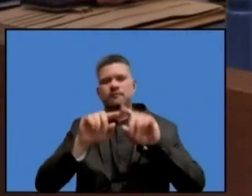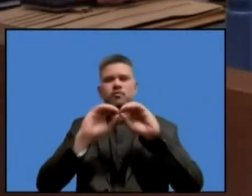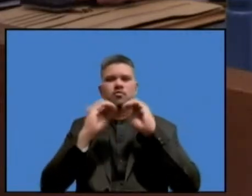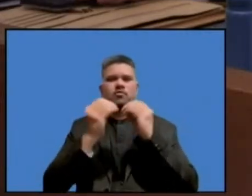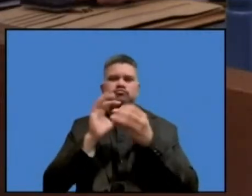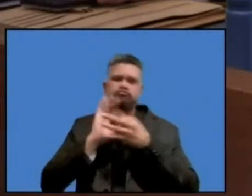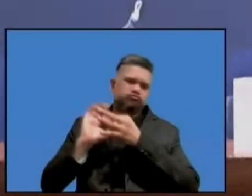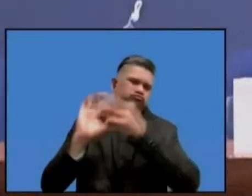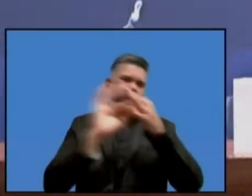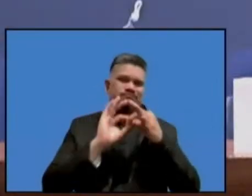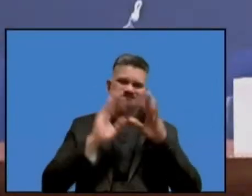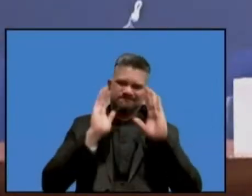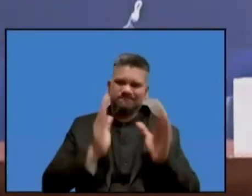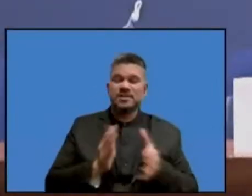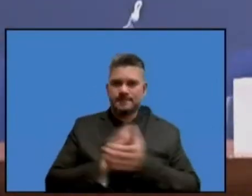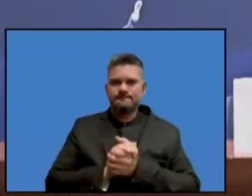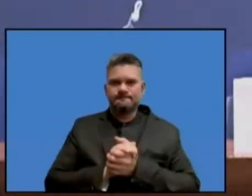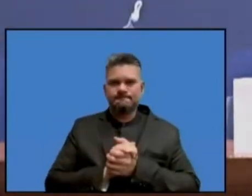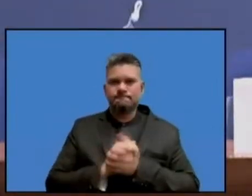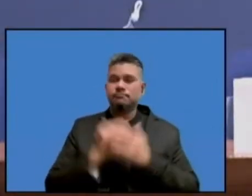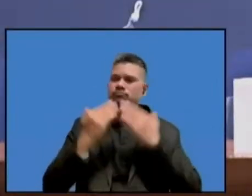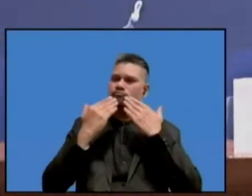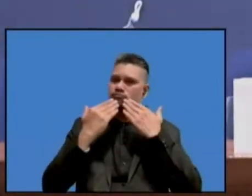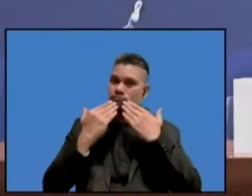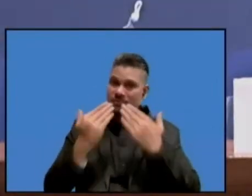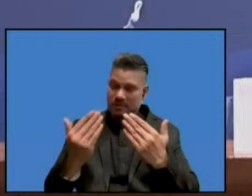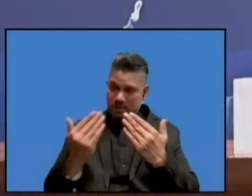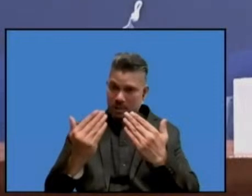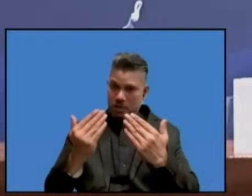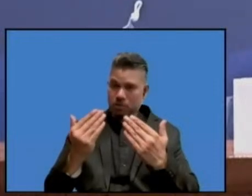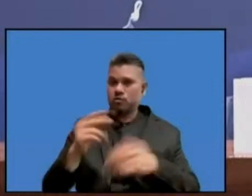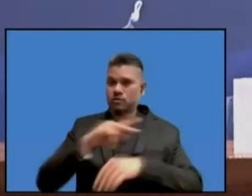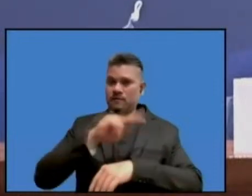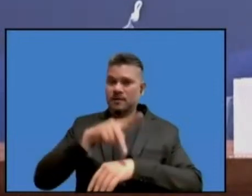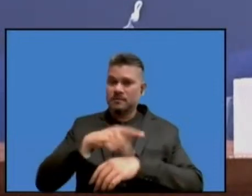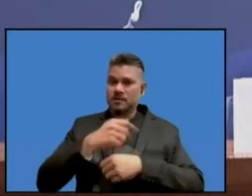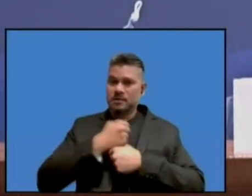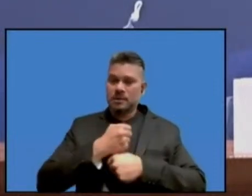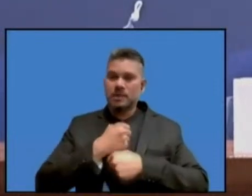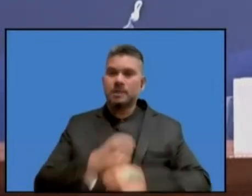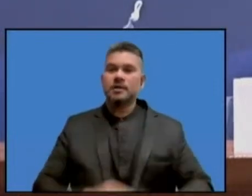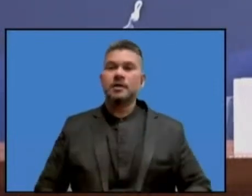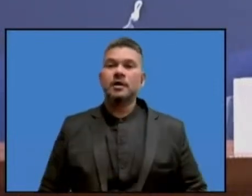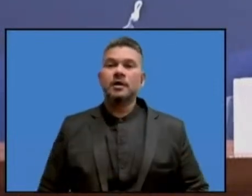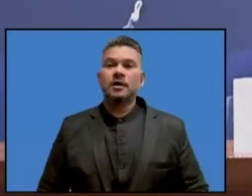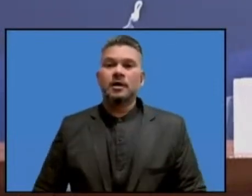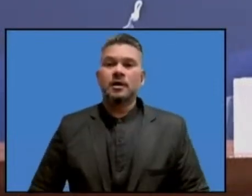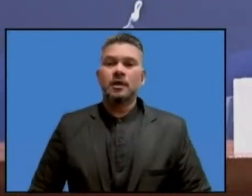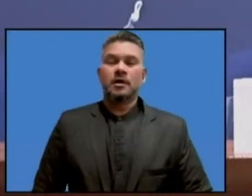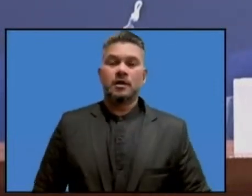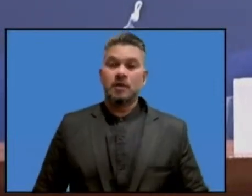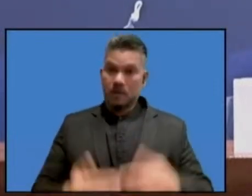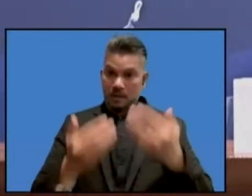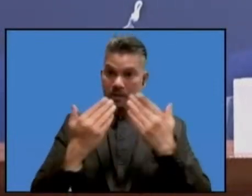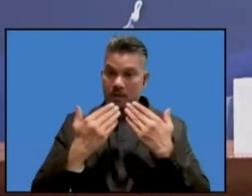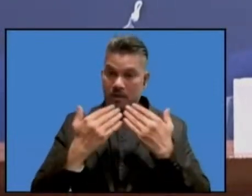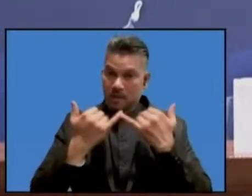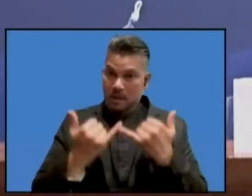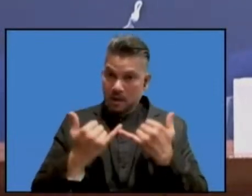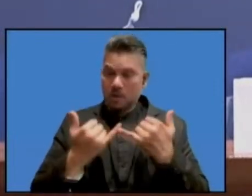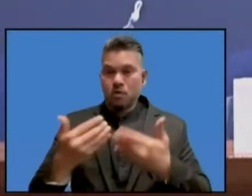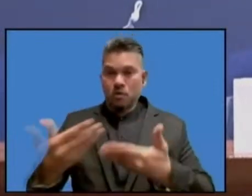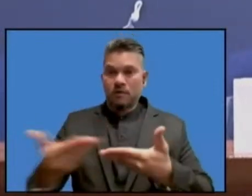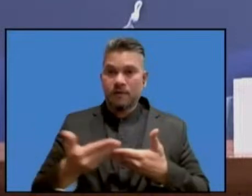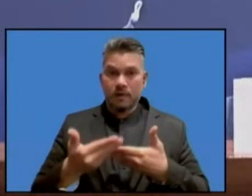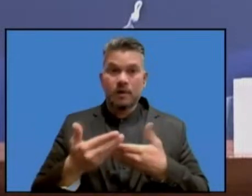you so much, the distinguished delegate from Philippines. And now may I invite the distinguished delegates